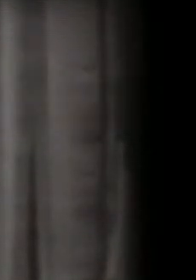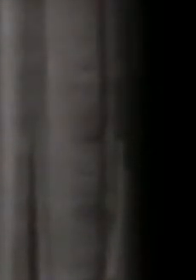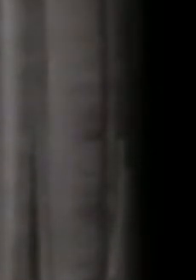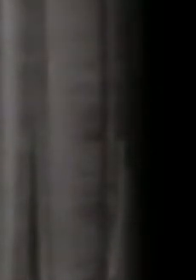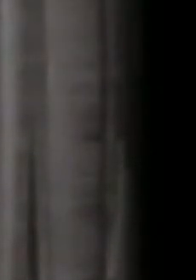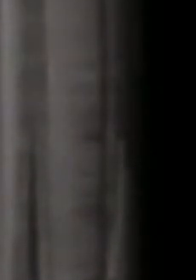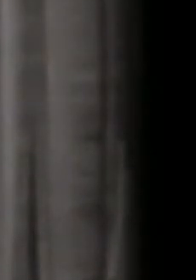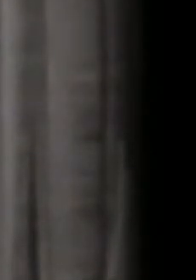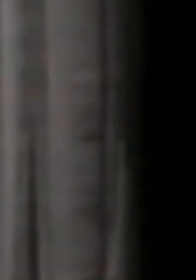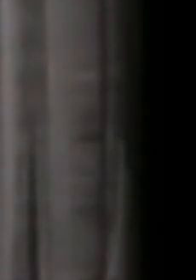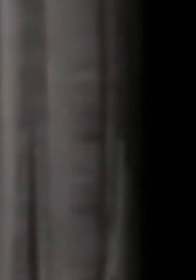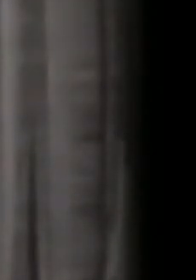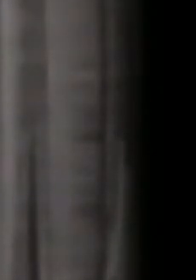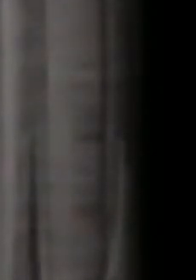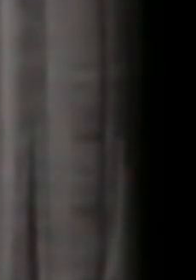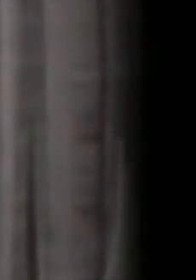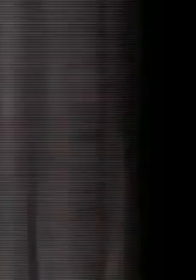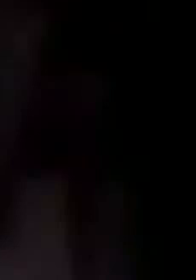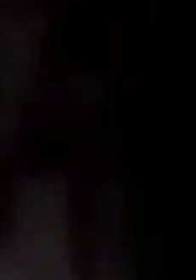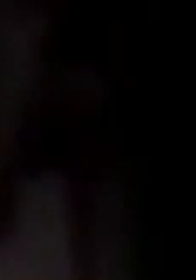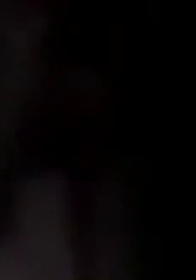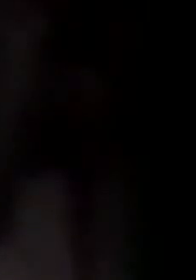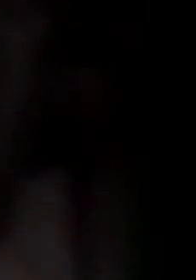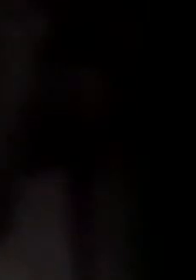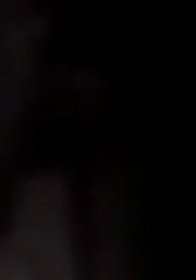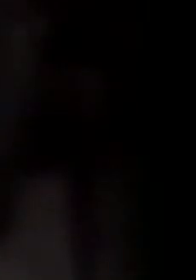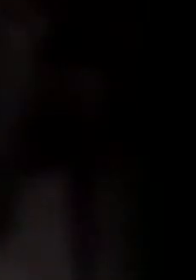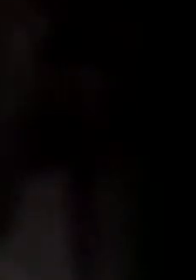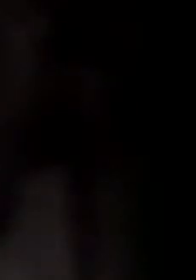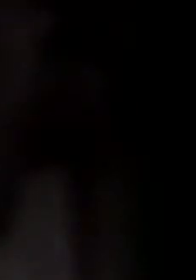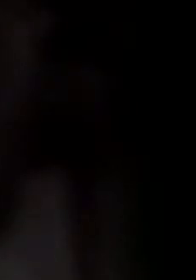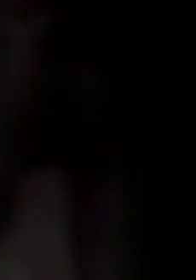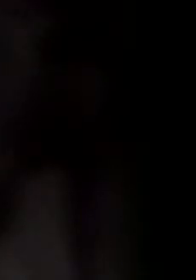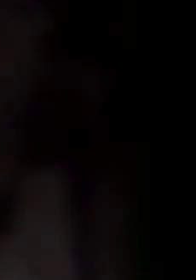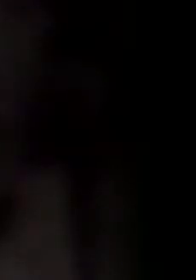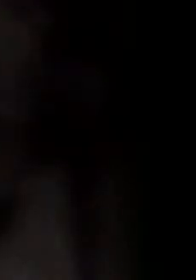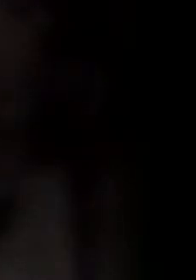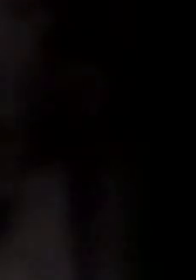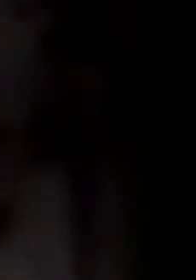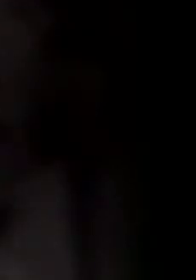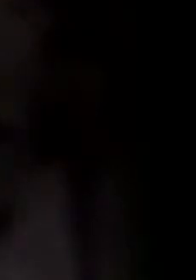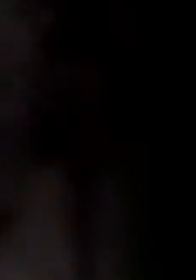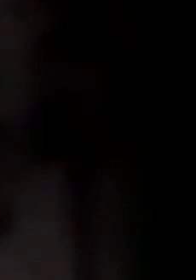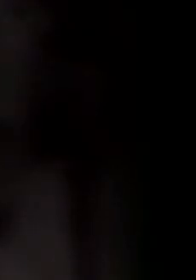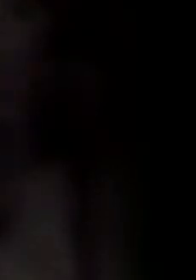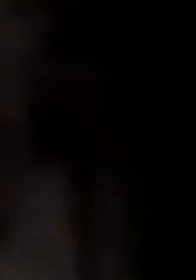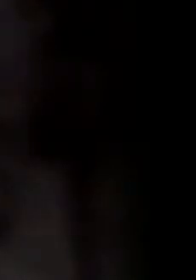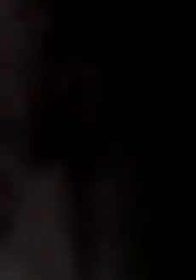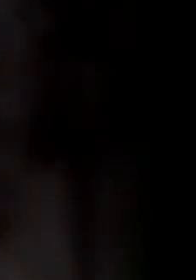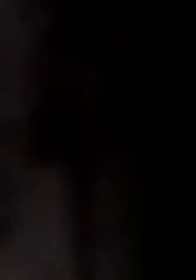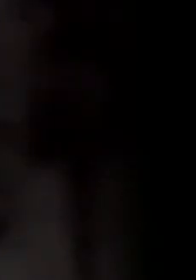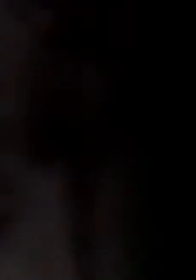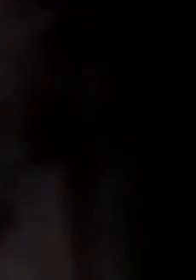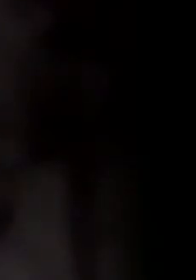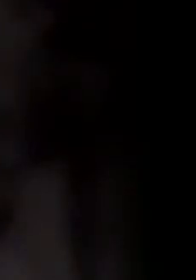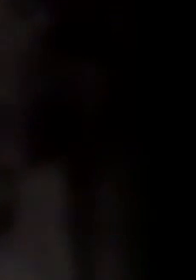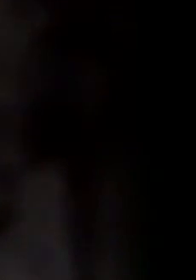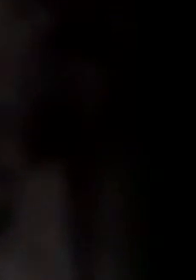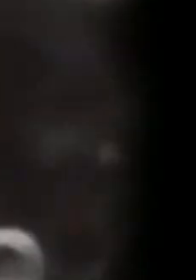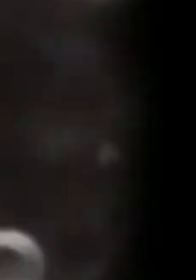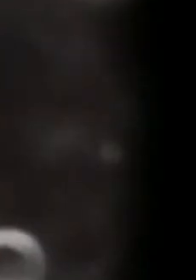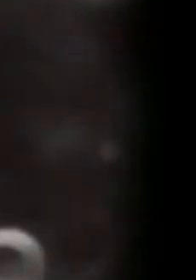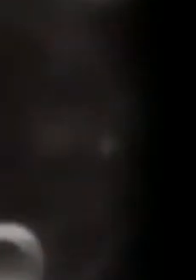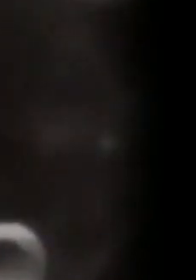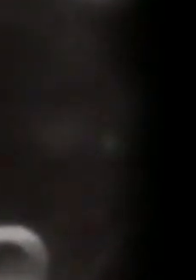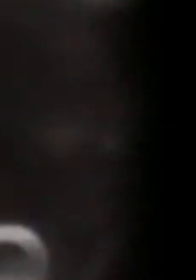Mankind will know that no crime will go unpunished because it was committed in the name of a political party or of a